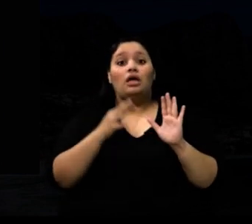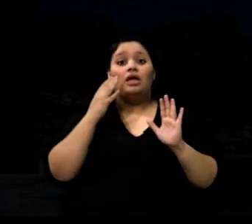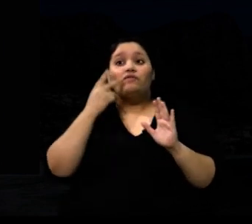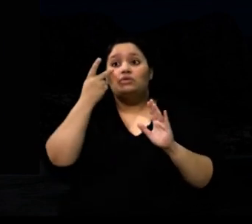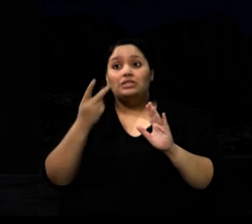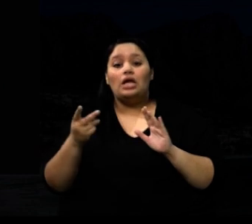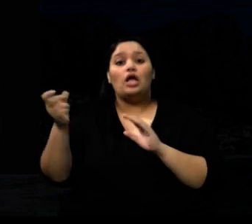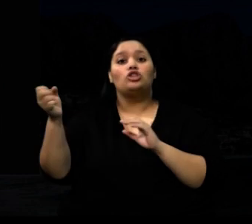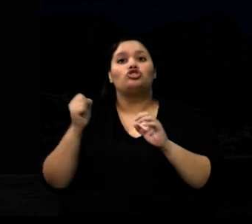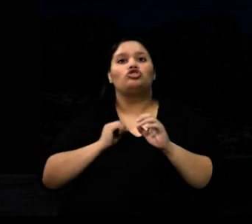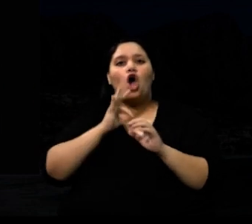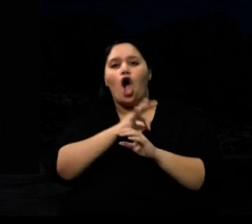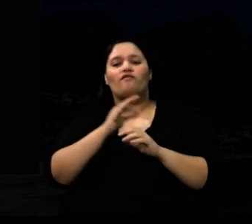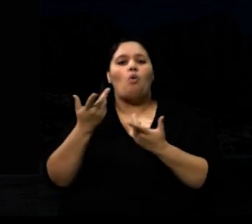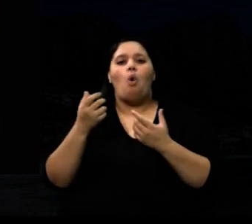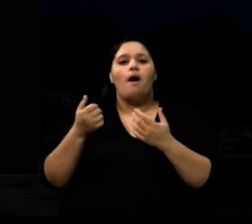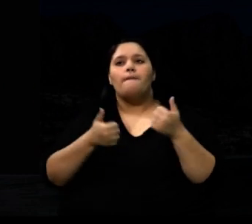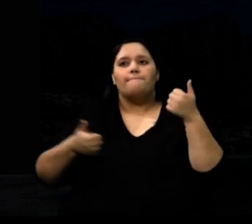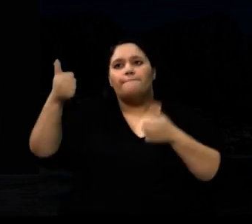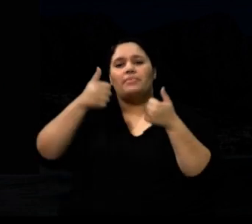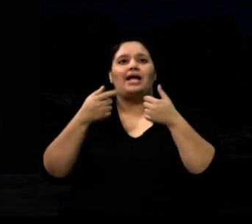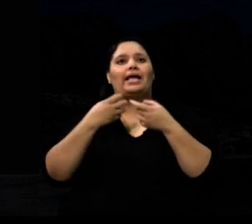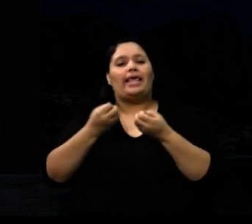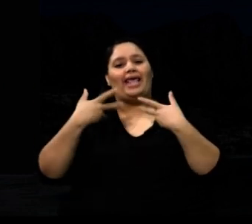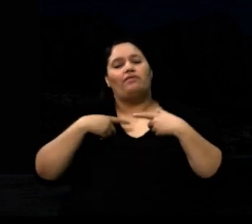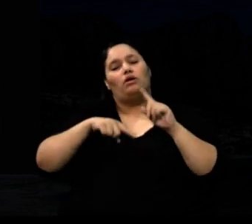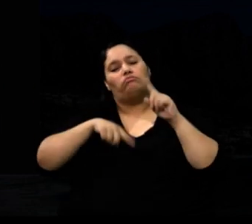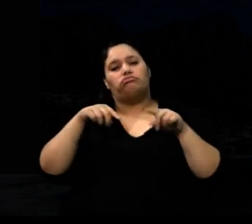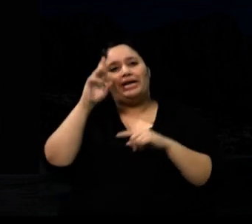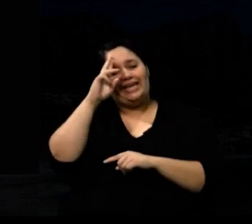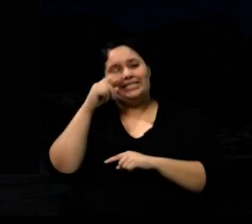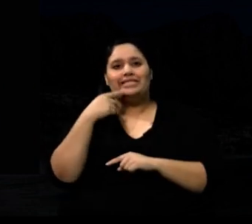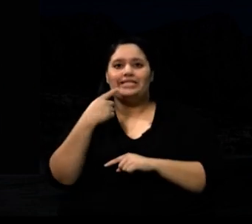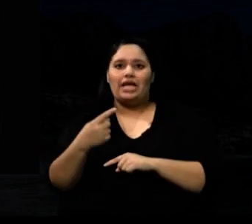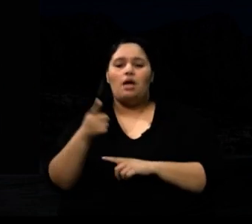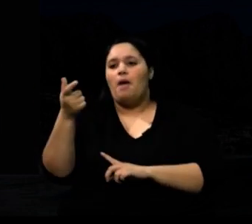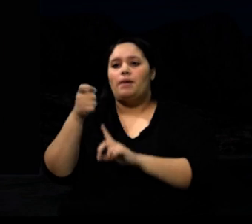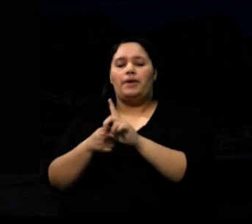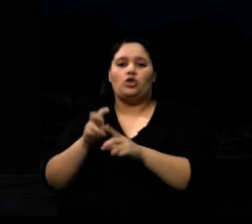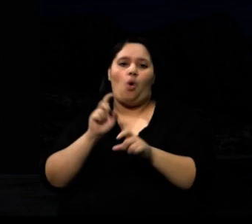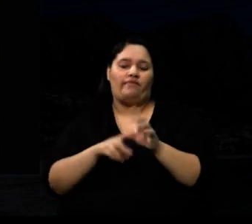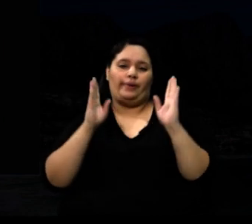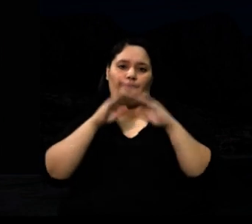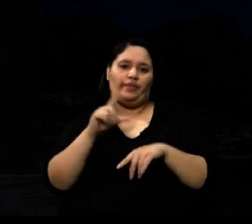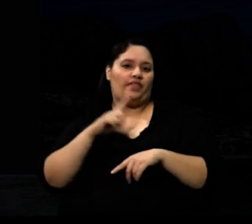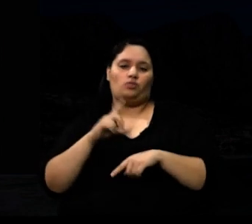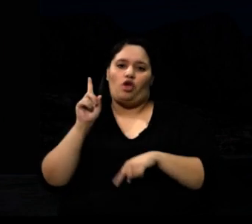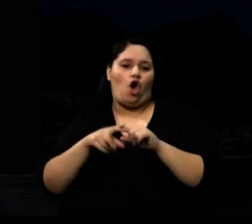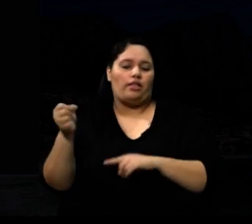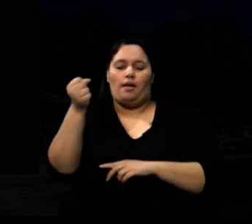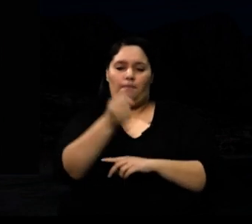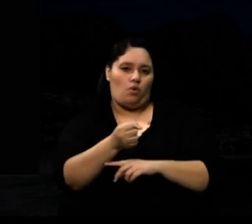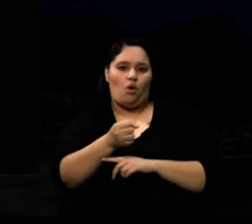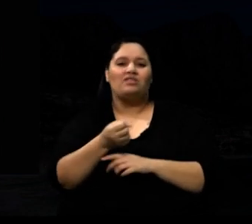coming up with all kinds of various reasons. For example, they would say people do not have the qualifications and therefore they can't employ them.